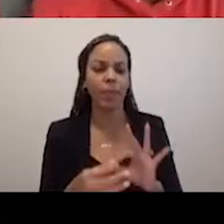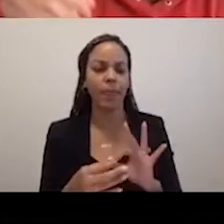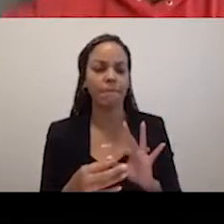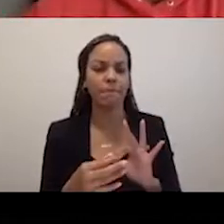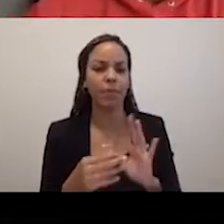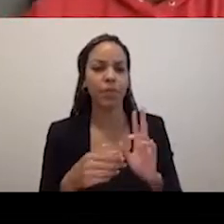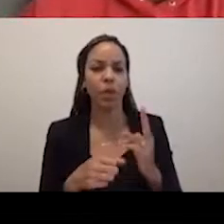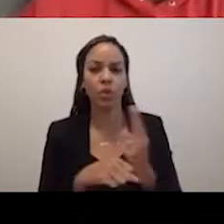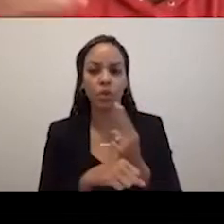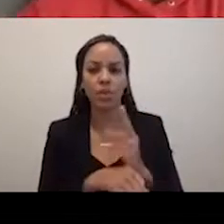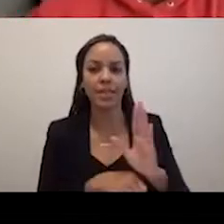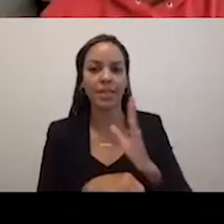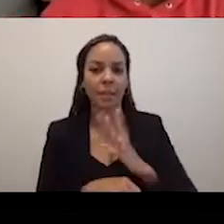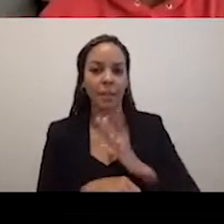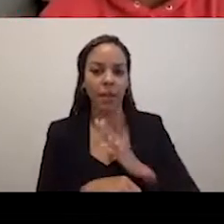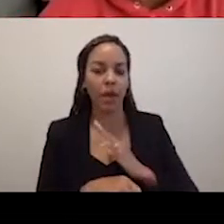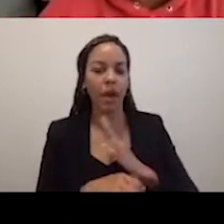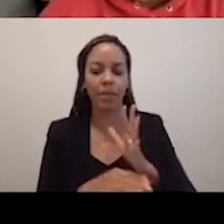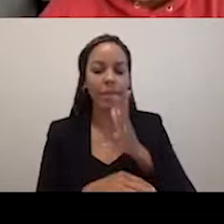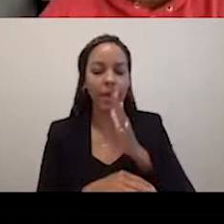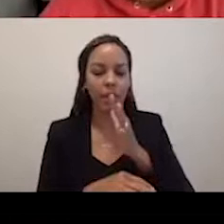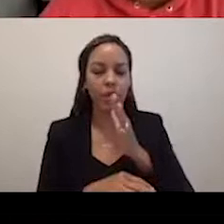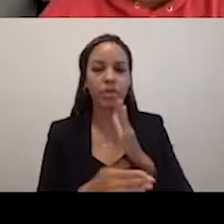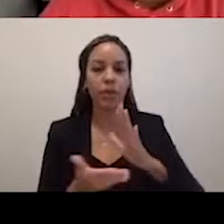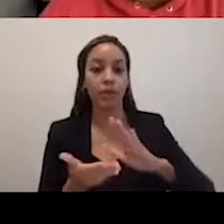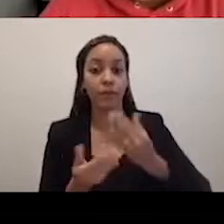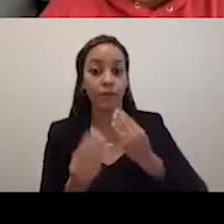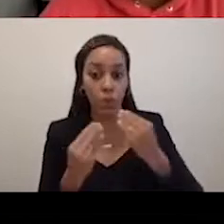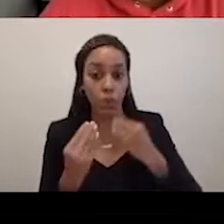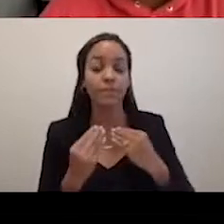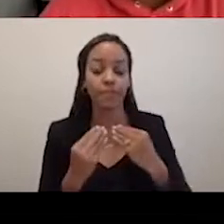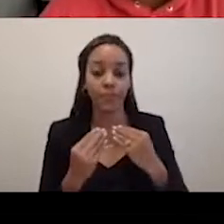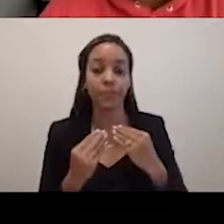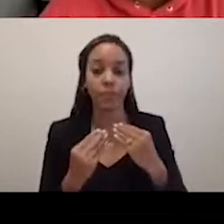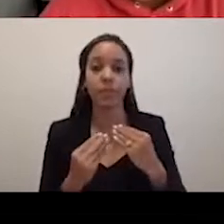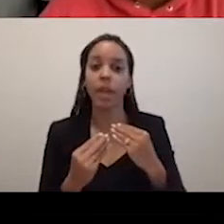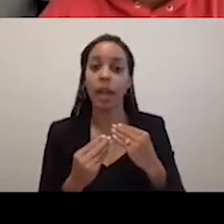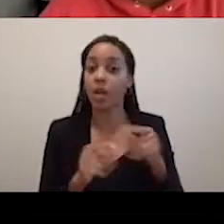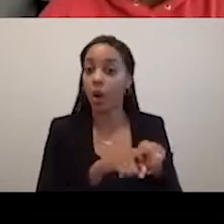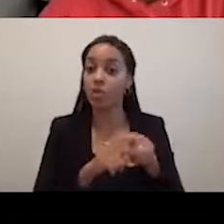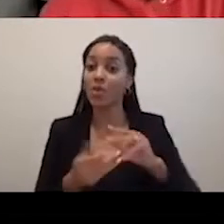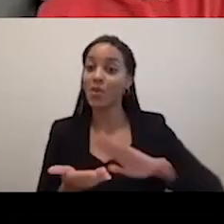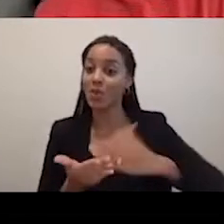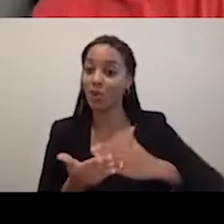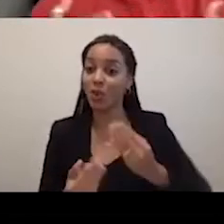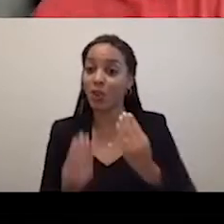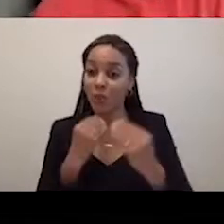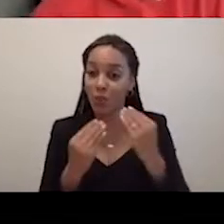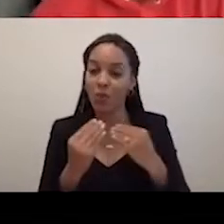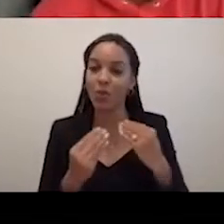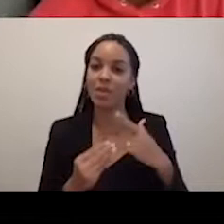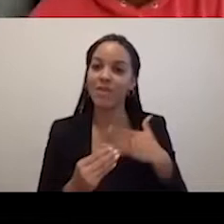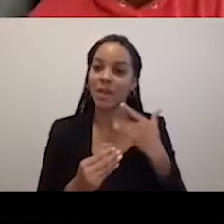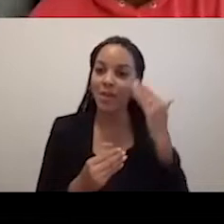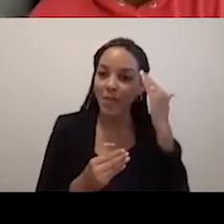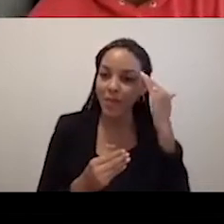using his mother's foods, but also to cook the foods that were familiar to and loved by